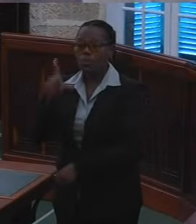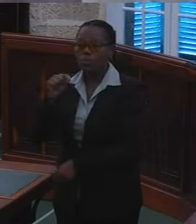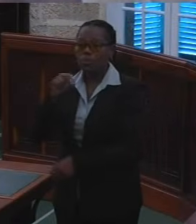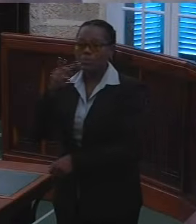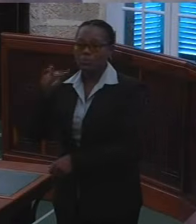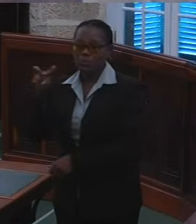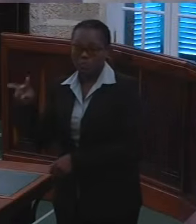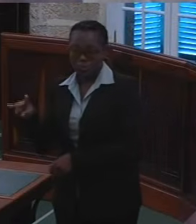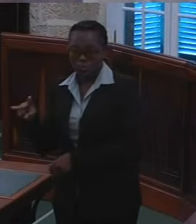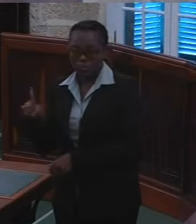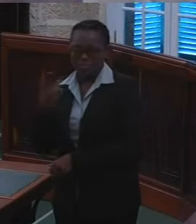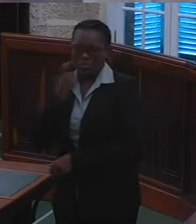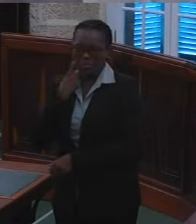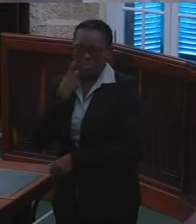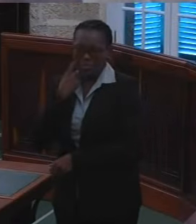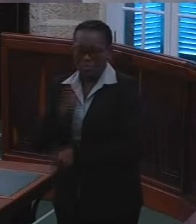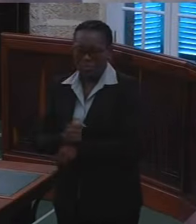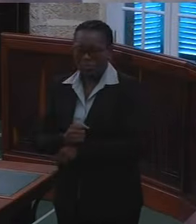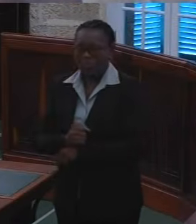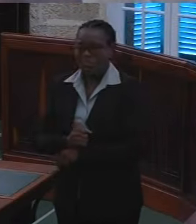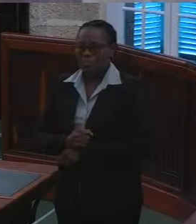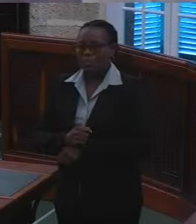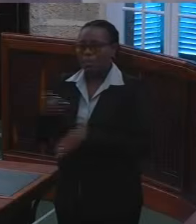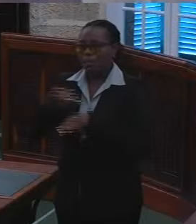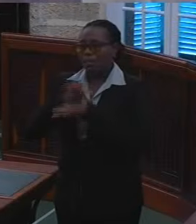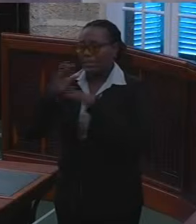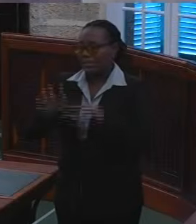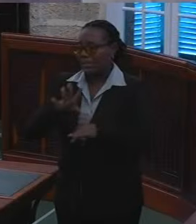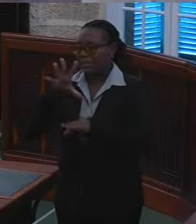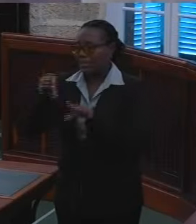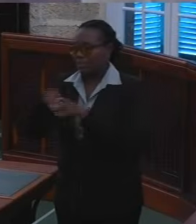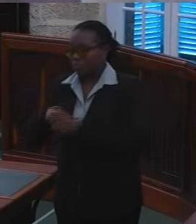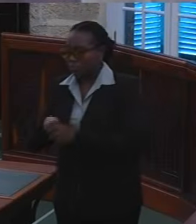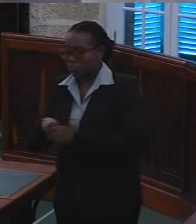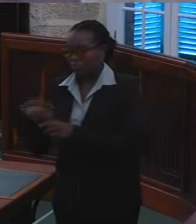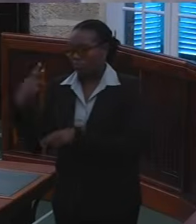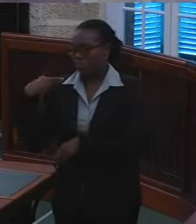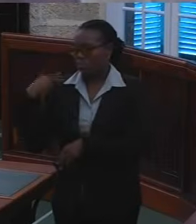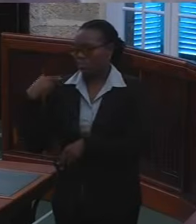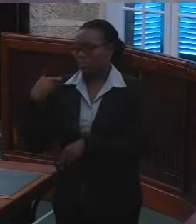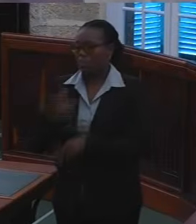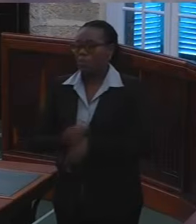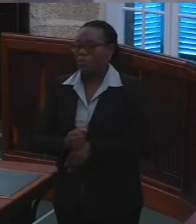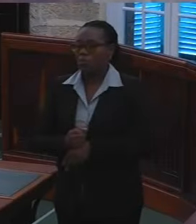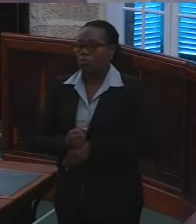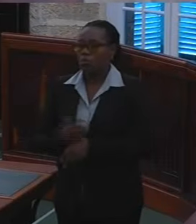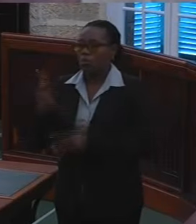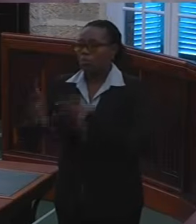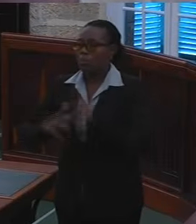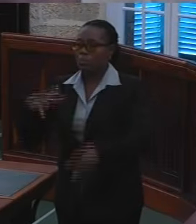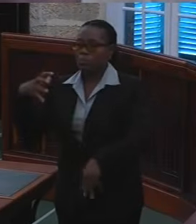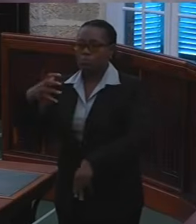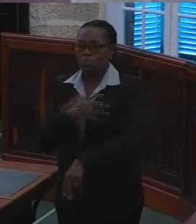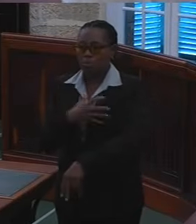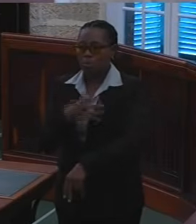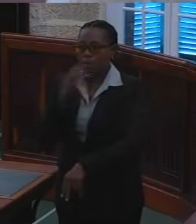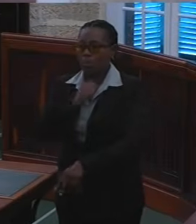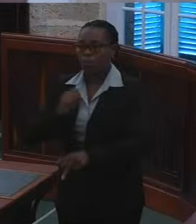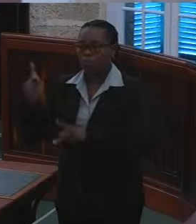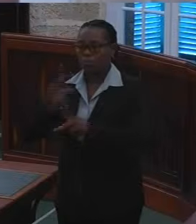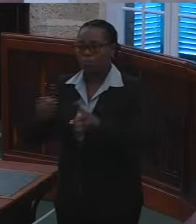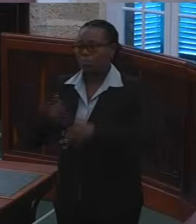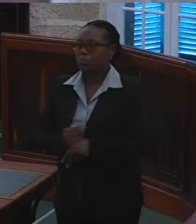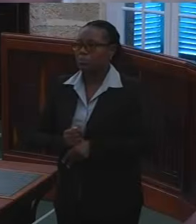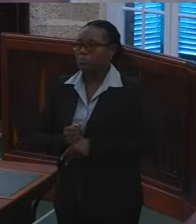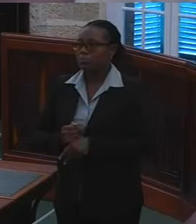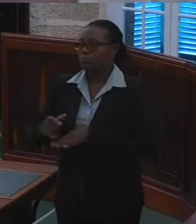former Minister for People Empowerment and Elder Affairs decided, and rightfully so, to